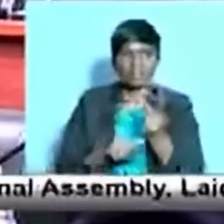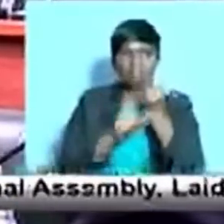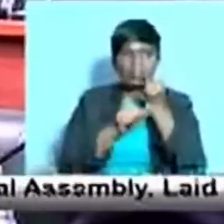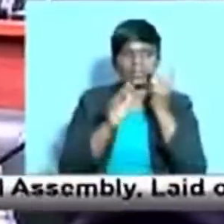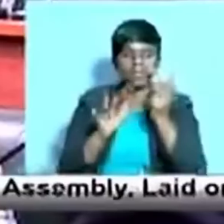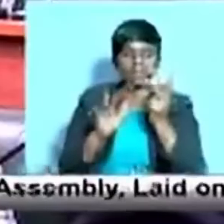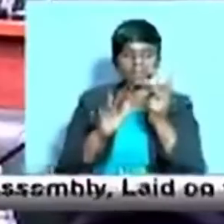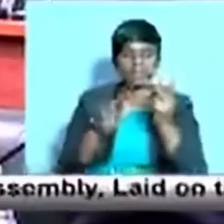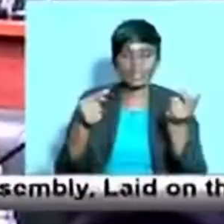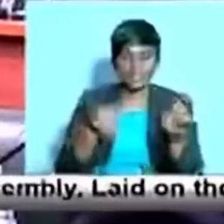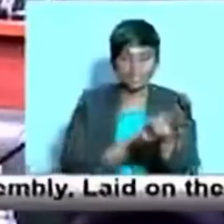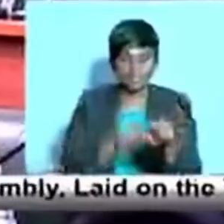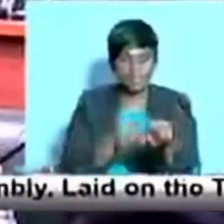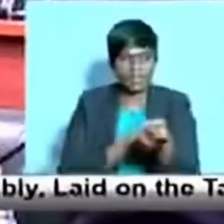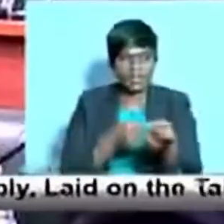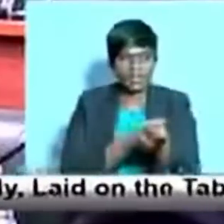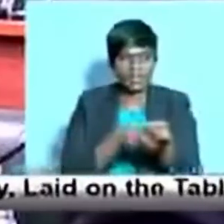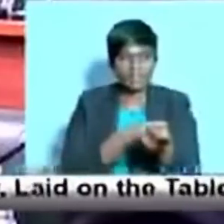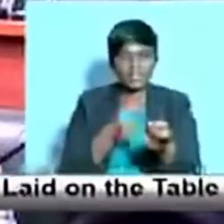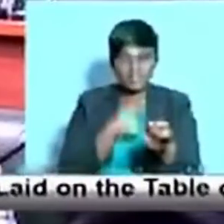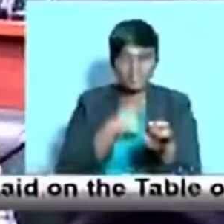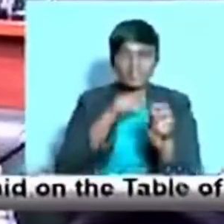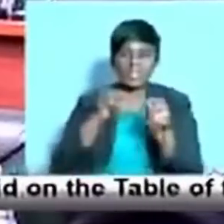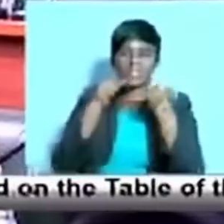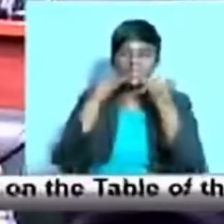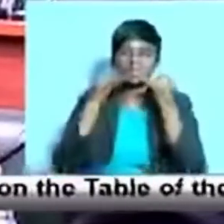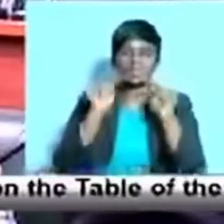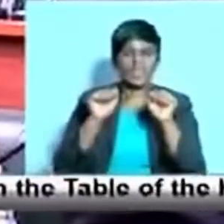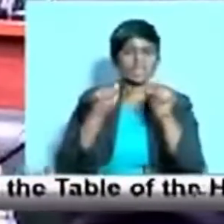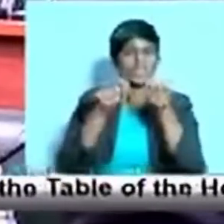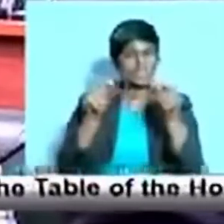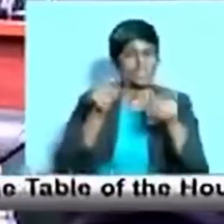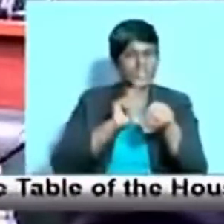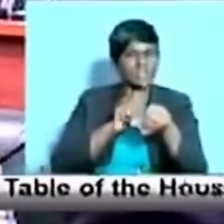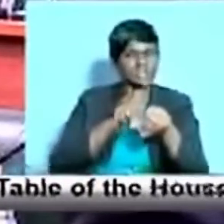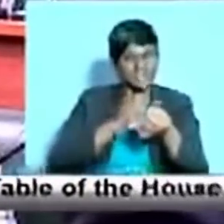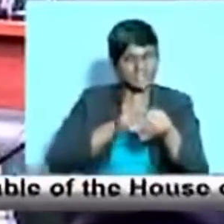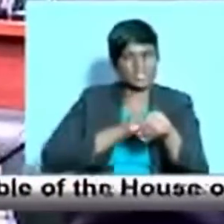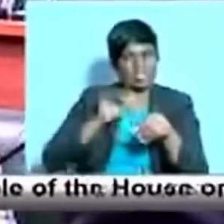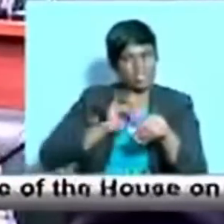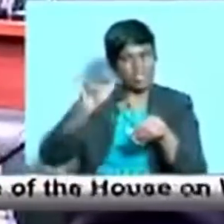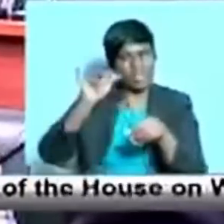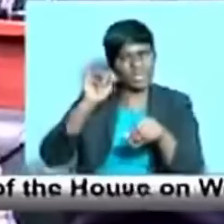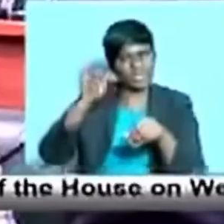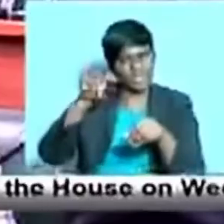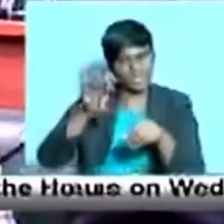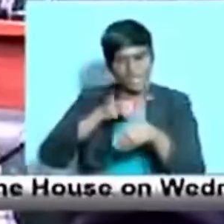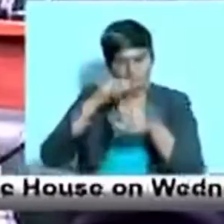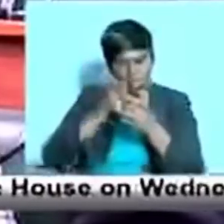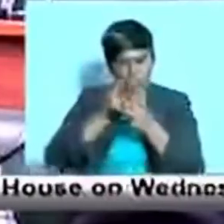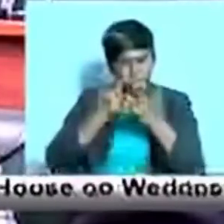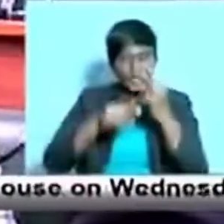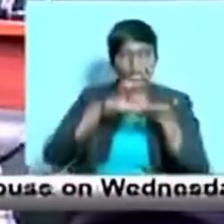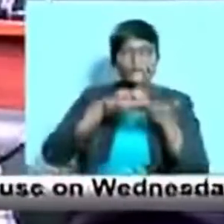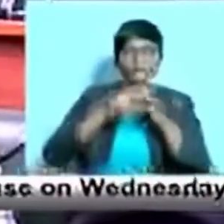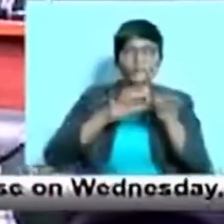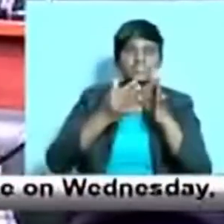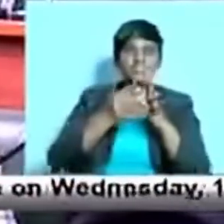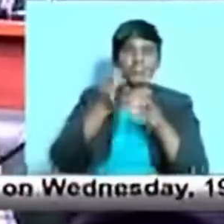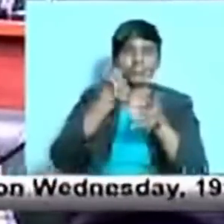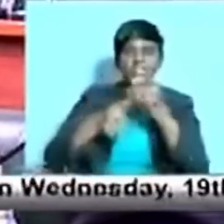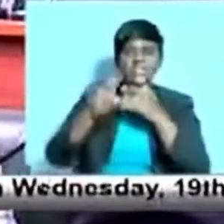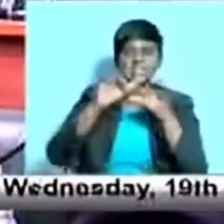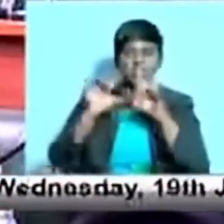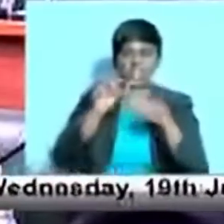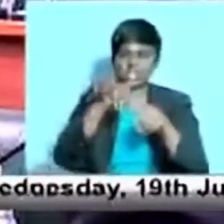is it in Ghana? I can mention the few times that I traveled to IPU, we were always mixed. What they used to do,